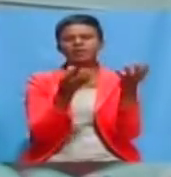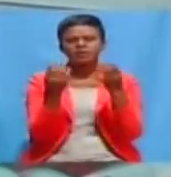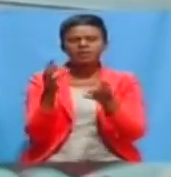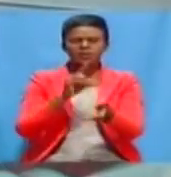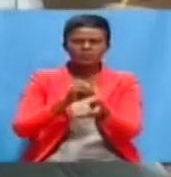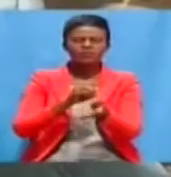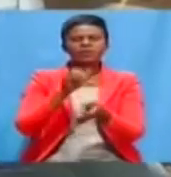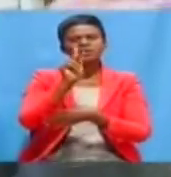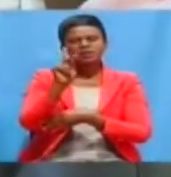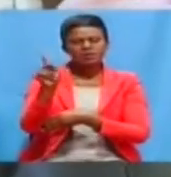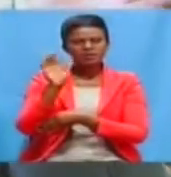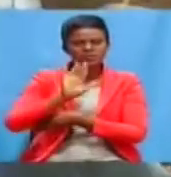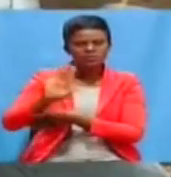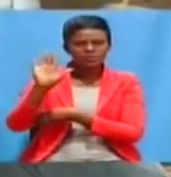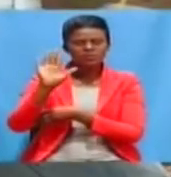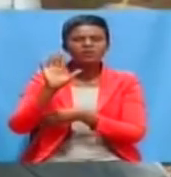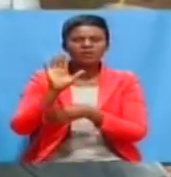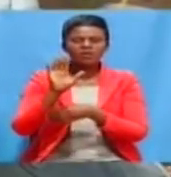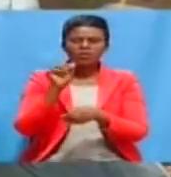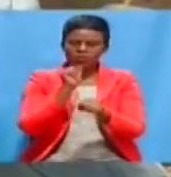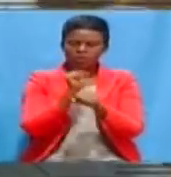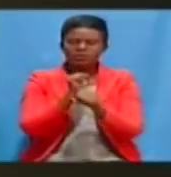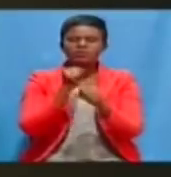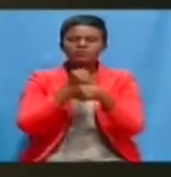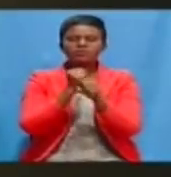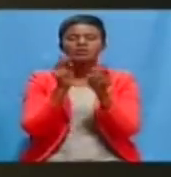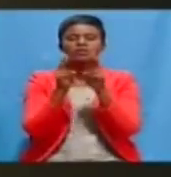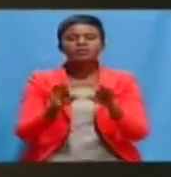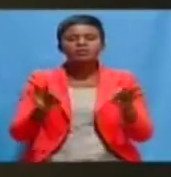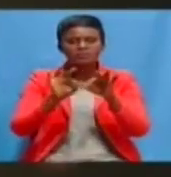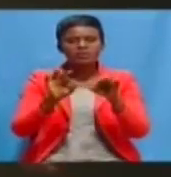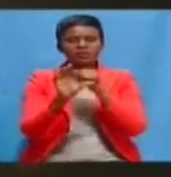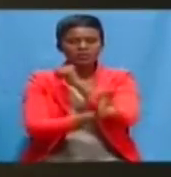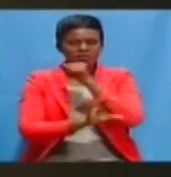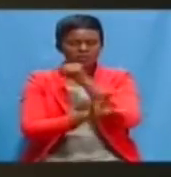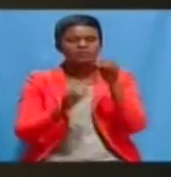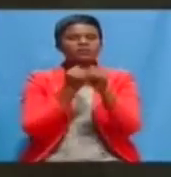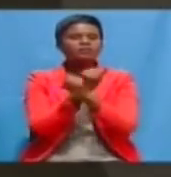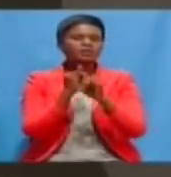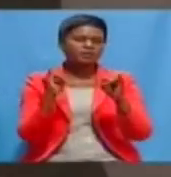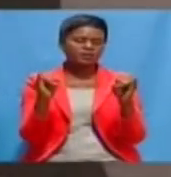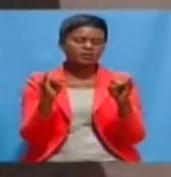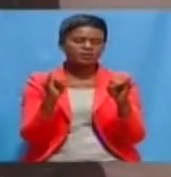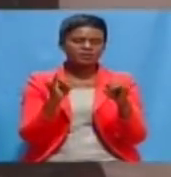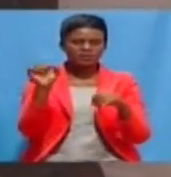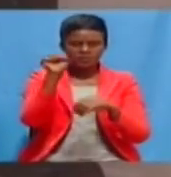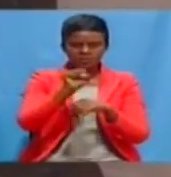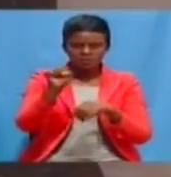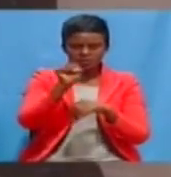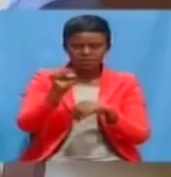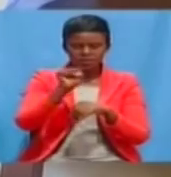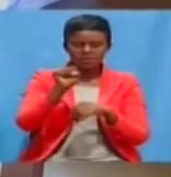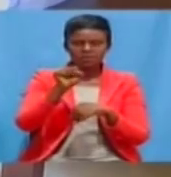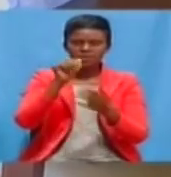Kaunda and his contemporaries played a critical role in the liberation of the country. On Saturday, 28th